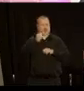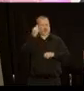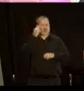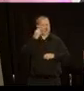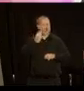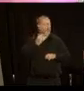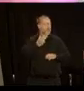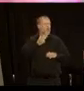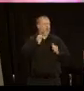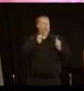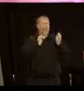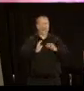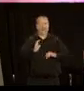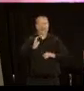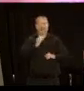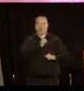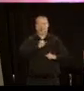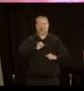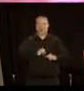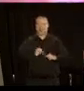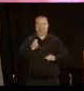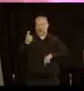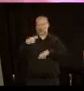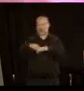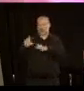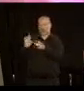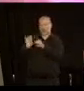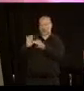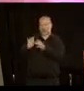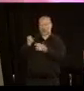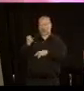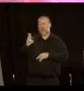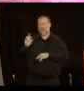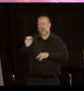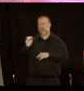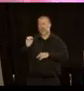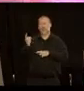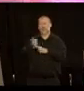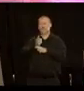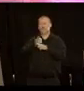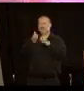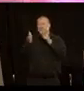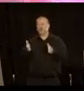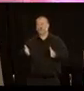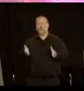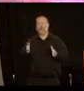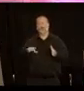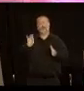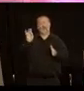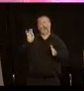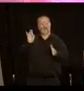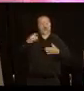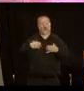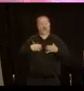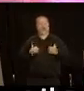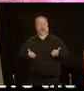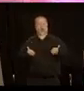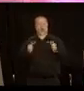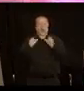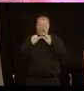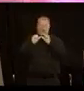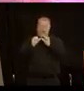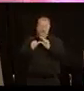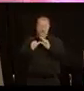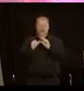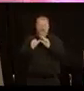Christopher Reeve, the actor who played Superman, once said, "A hero is an ordinary individual who finds the strength to